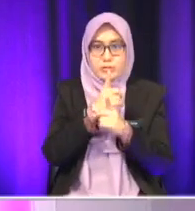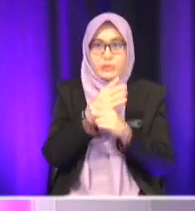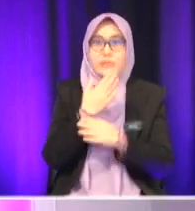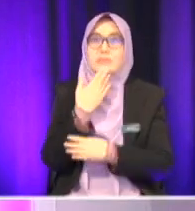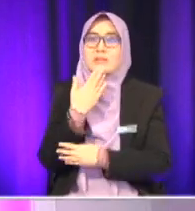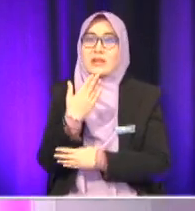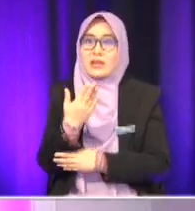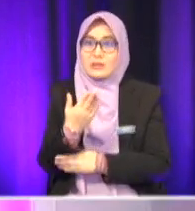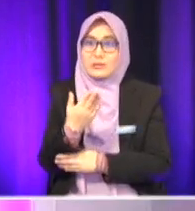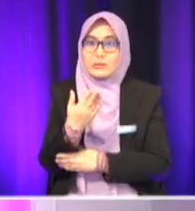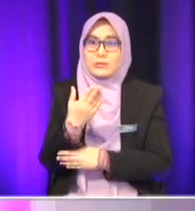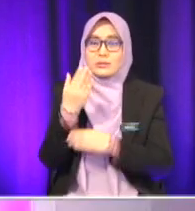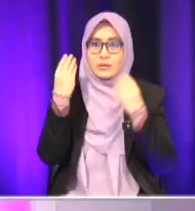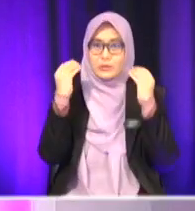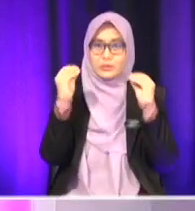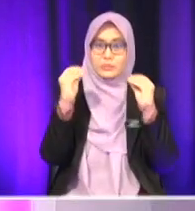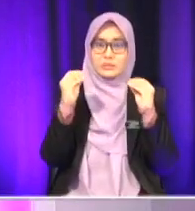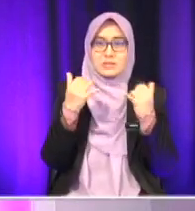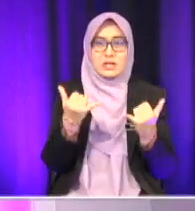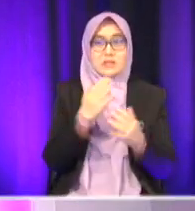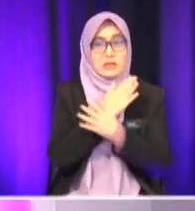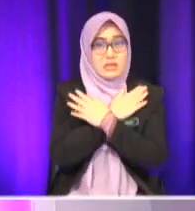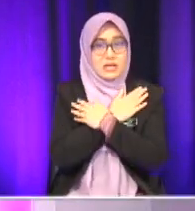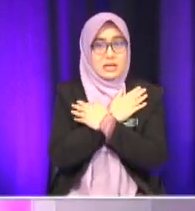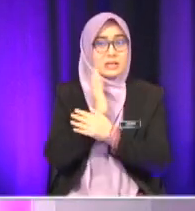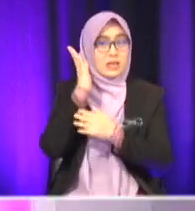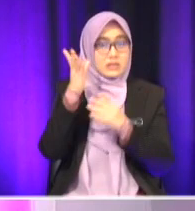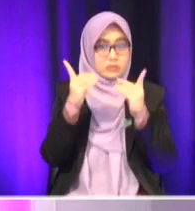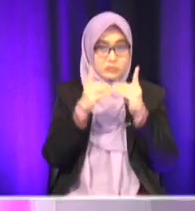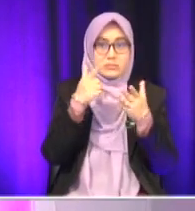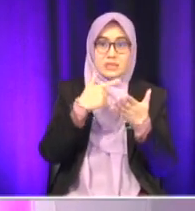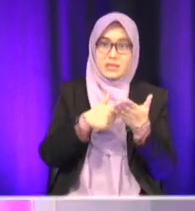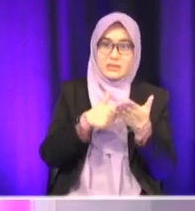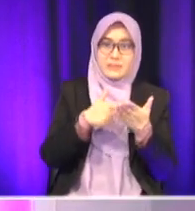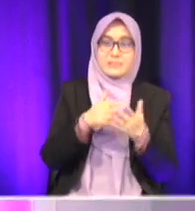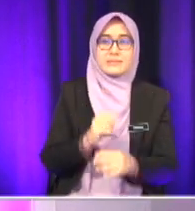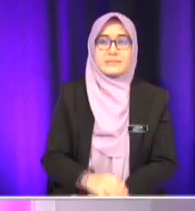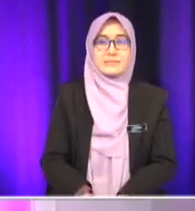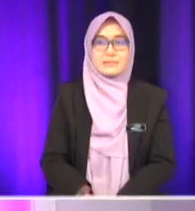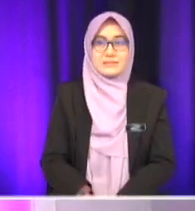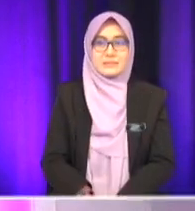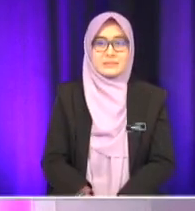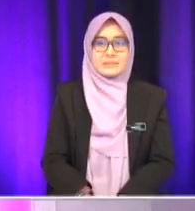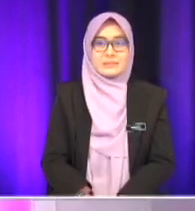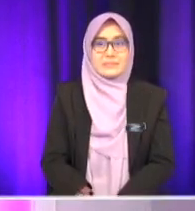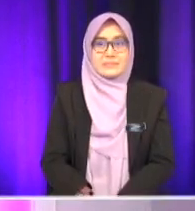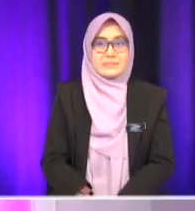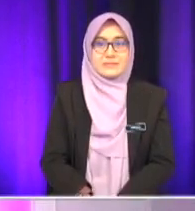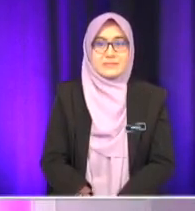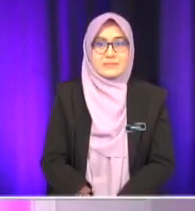Eileen, for that. And with that, we're going to take a short break. Back to you after this on Sukses SPM 2022 Pecutan.